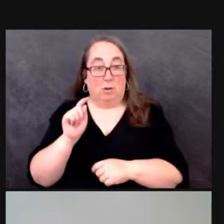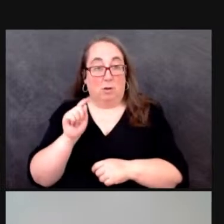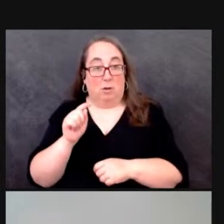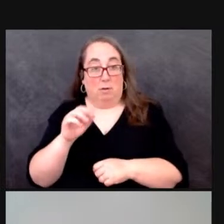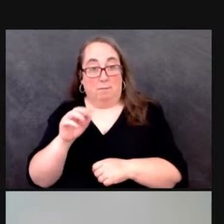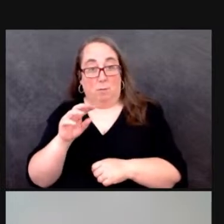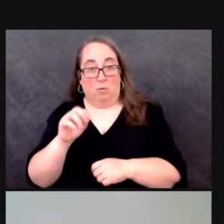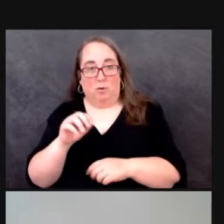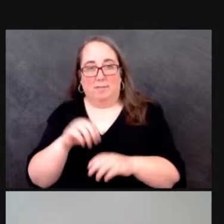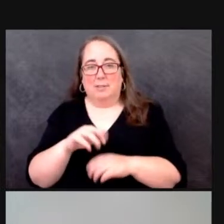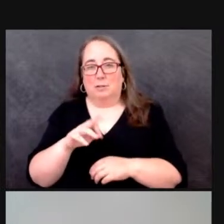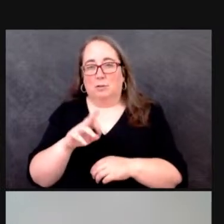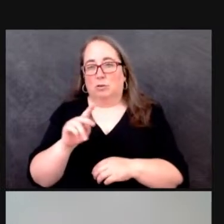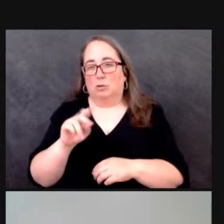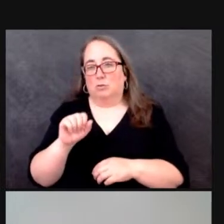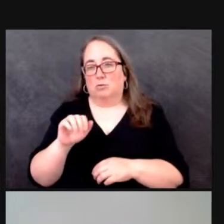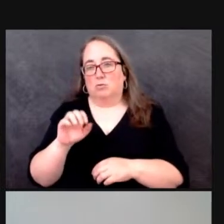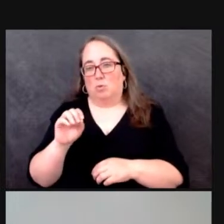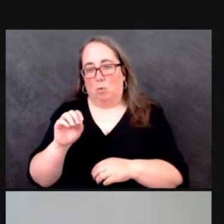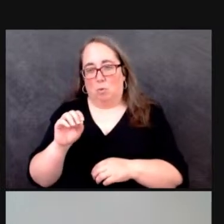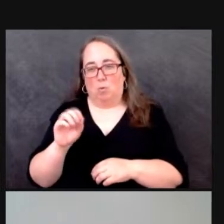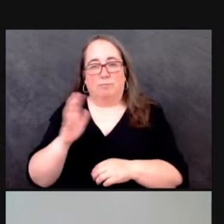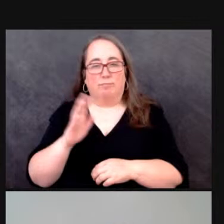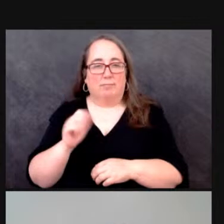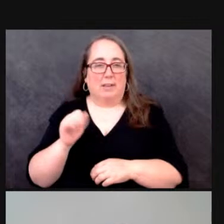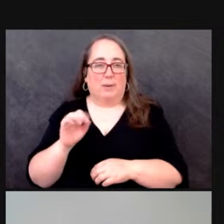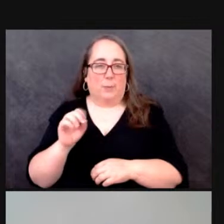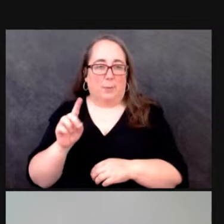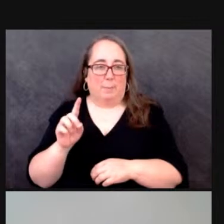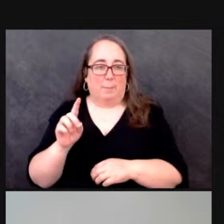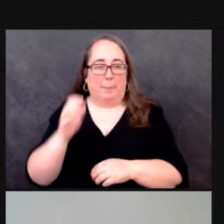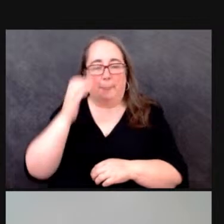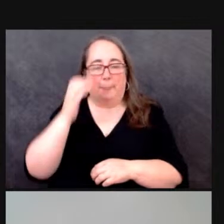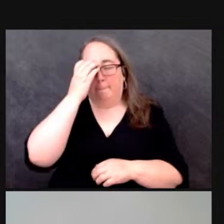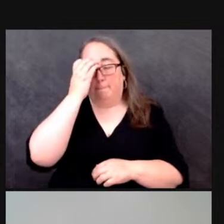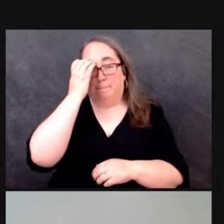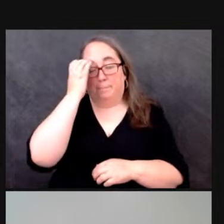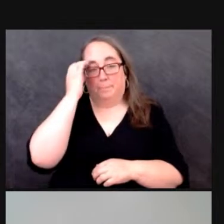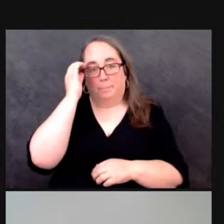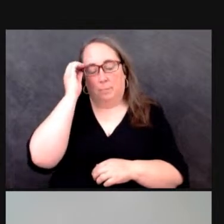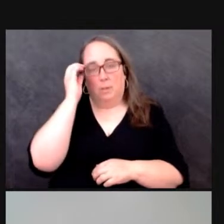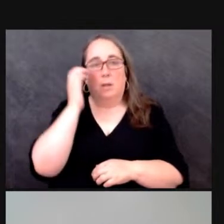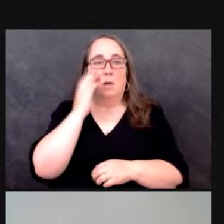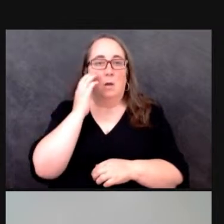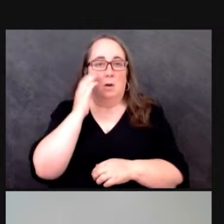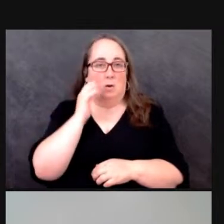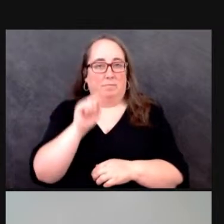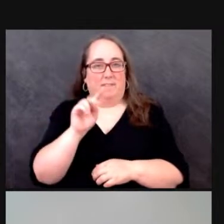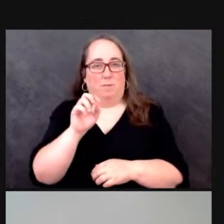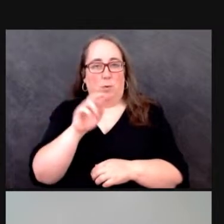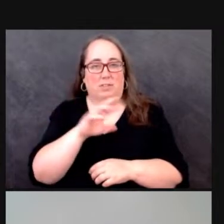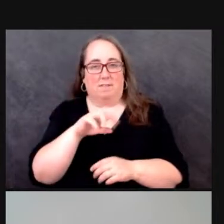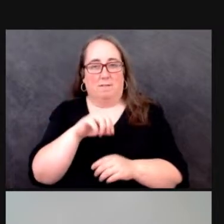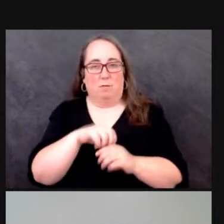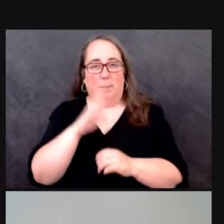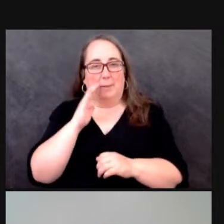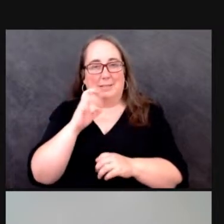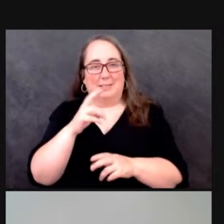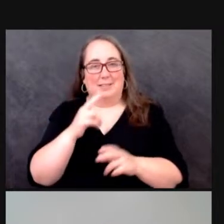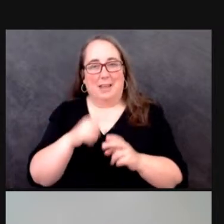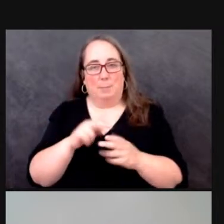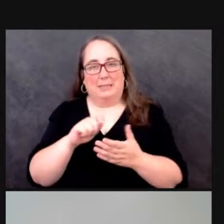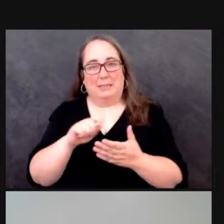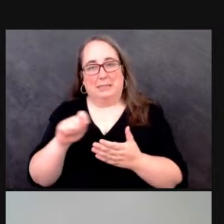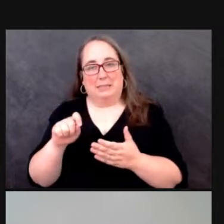photographed in the Kirk studio in 1901. Now, we know of Foister's involvement because his name is actually engraved